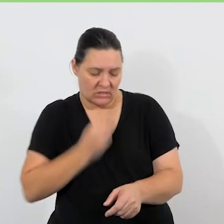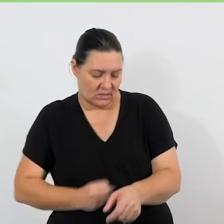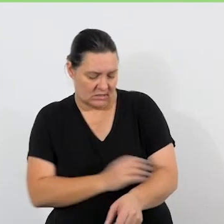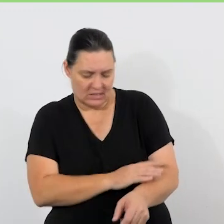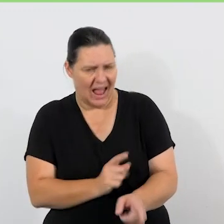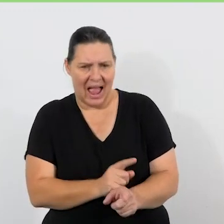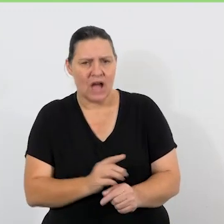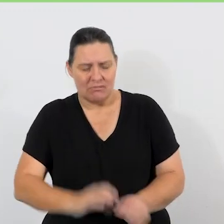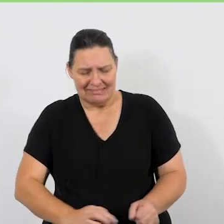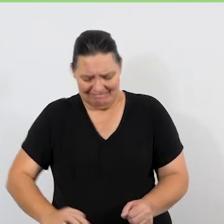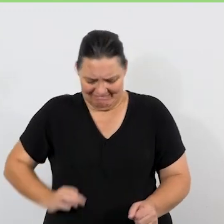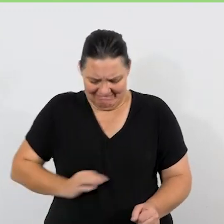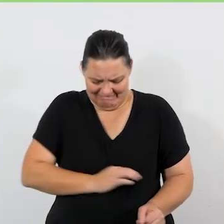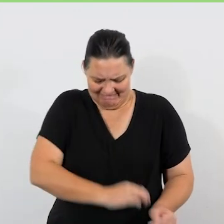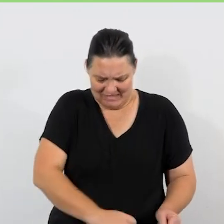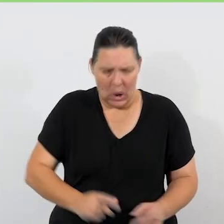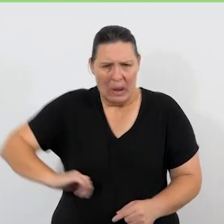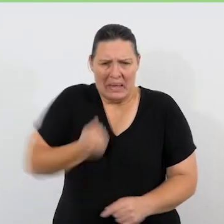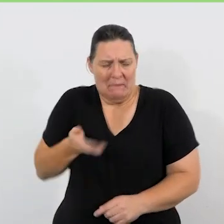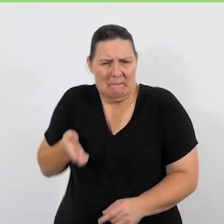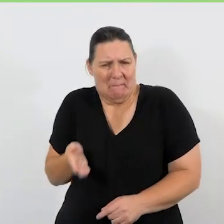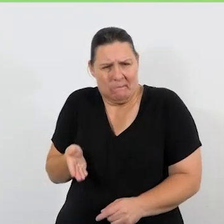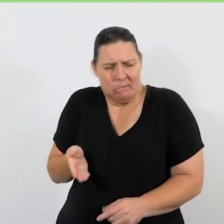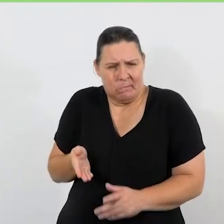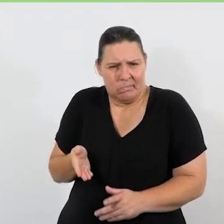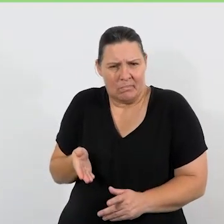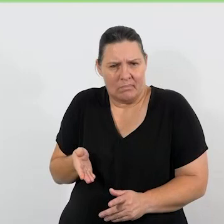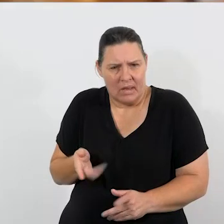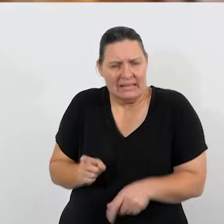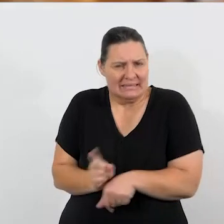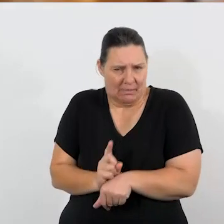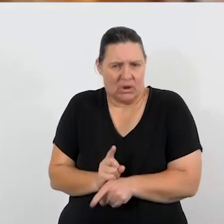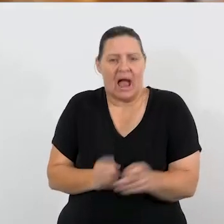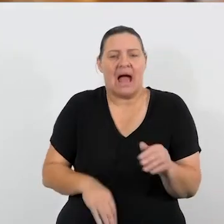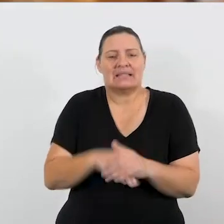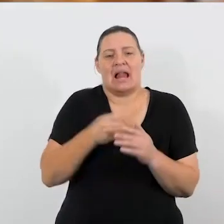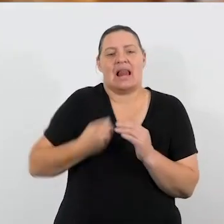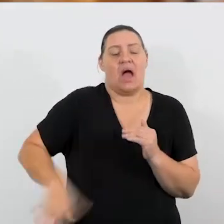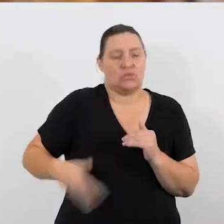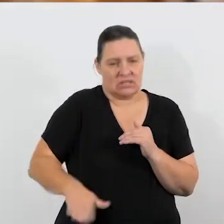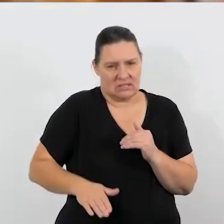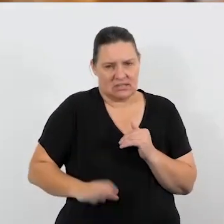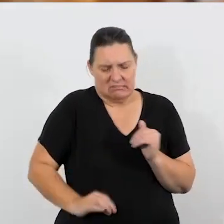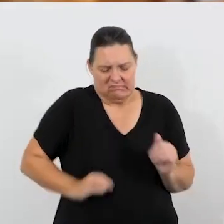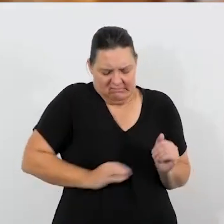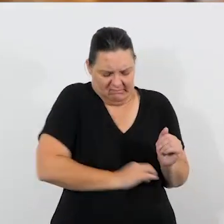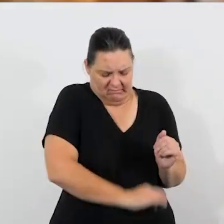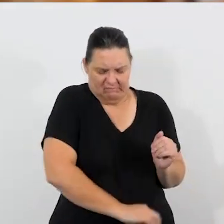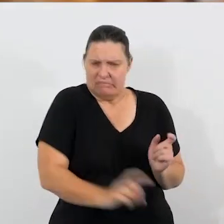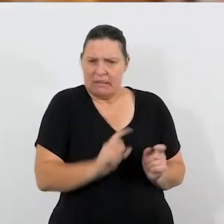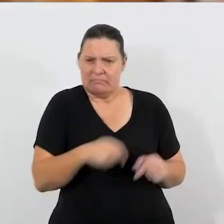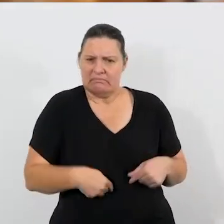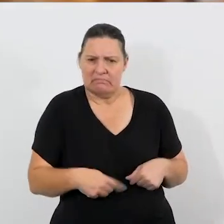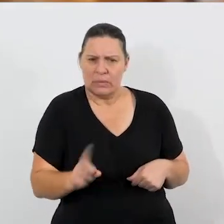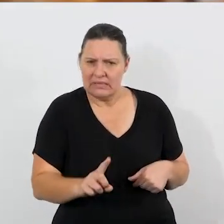undigested waste material. So the undigested waste is stored there temporarily before it is passed out through the